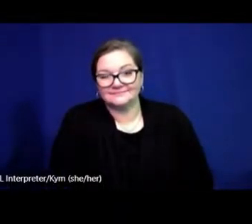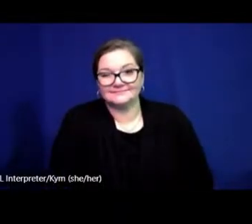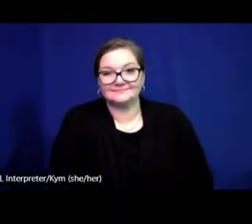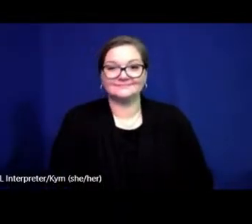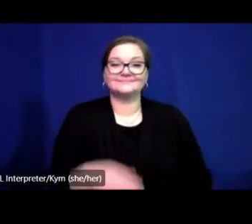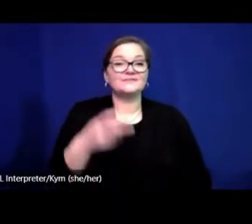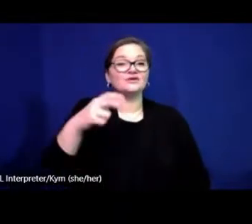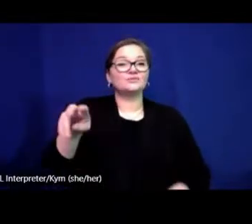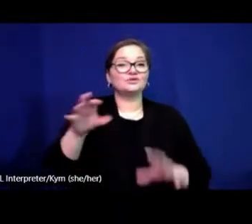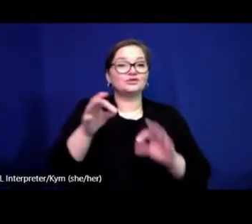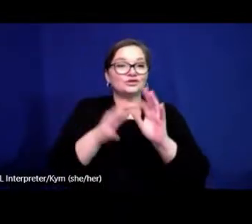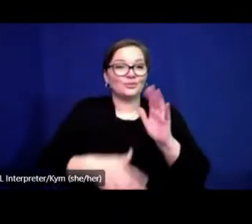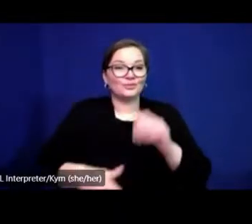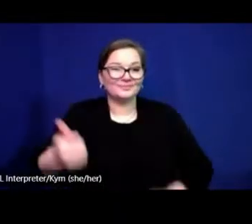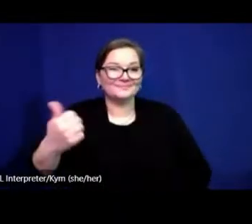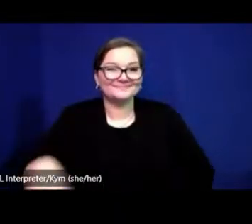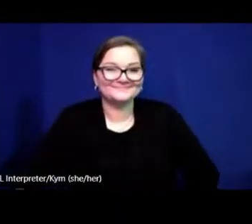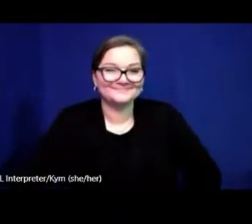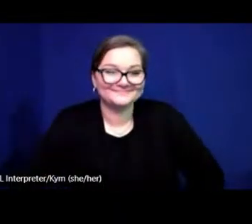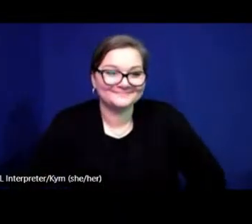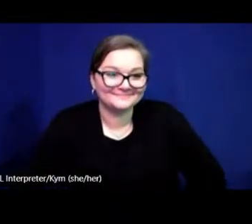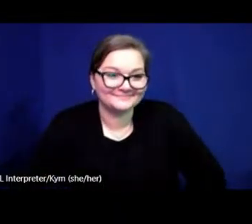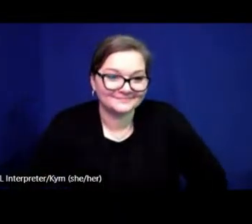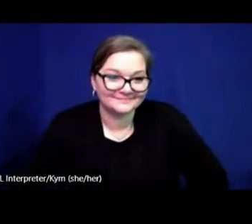I think I'm